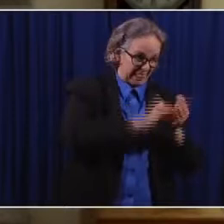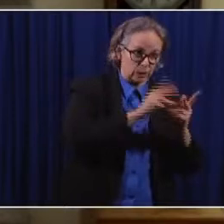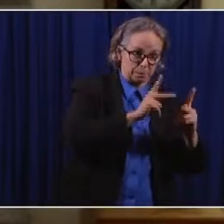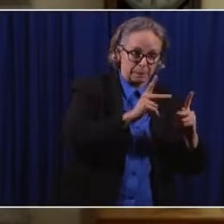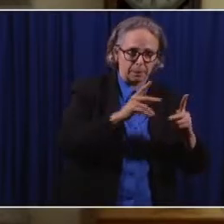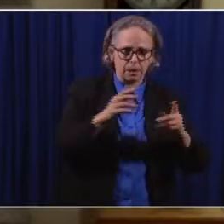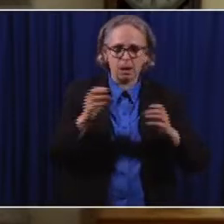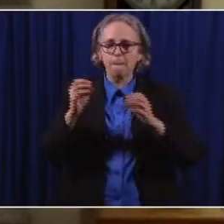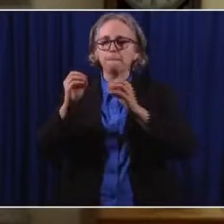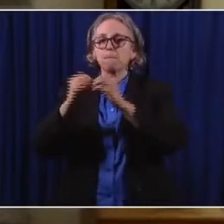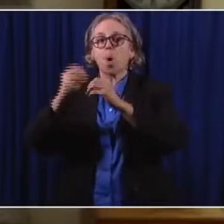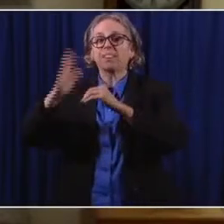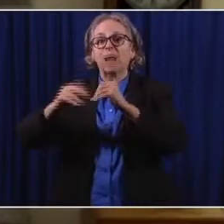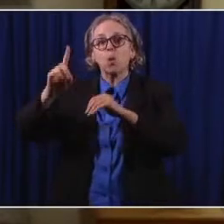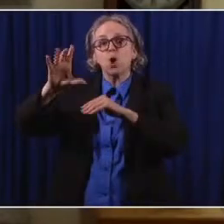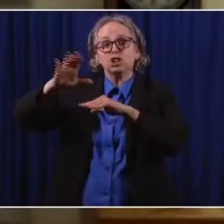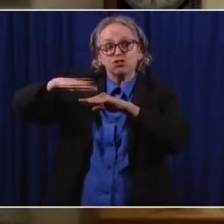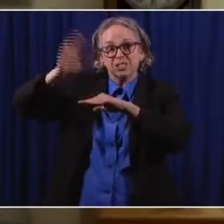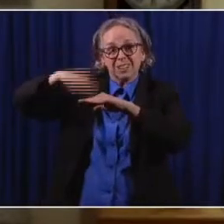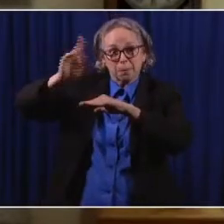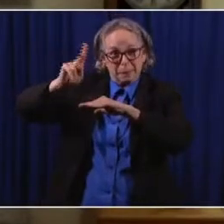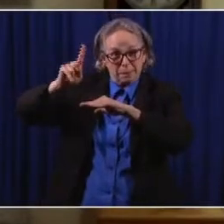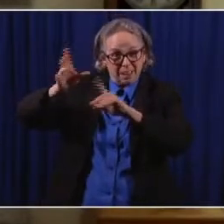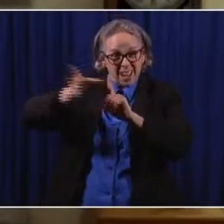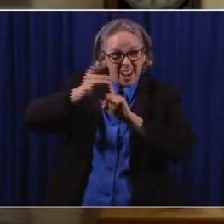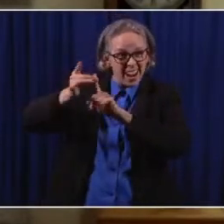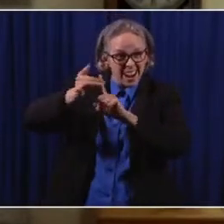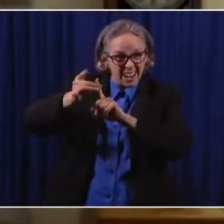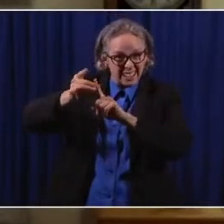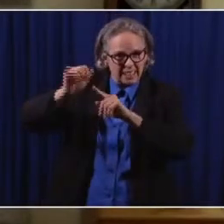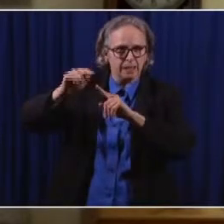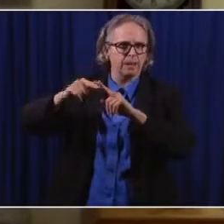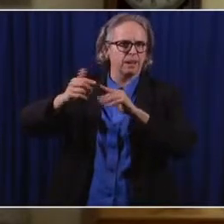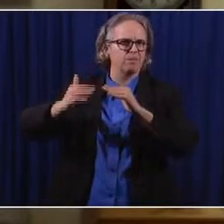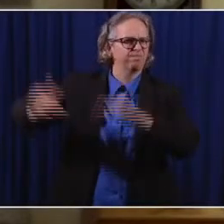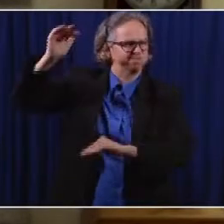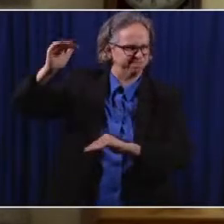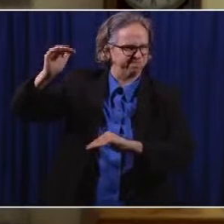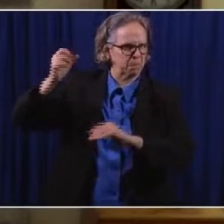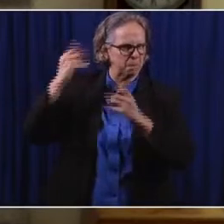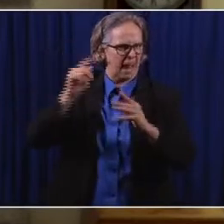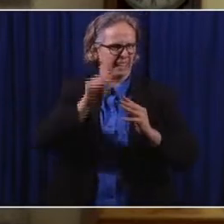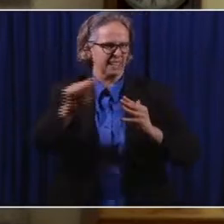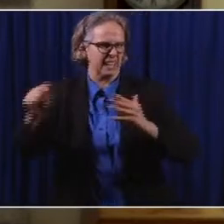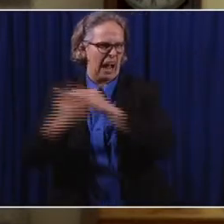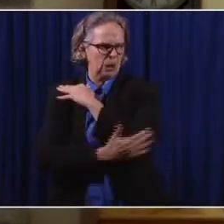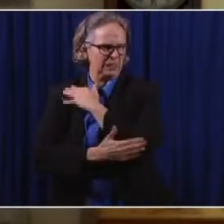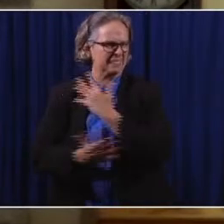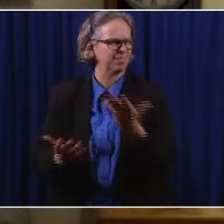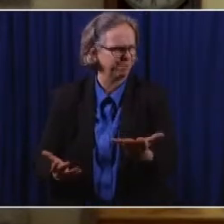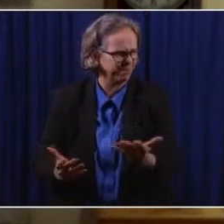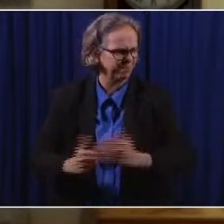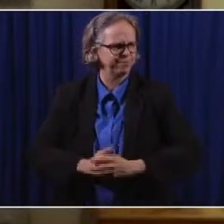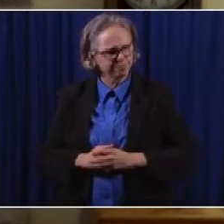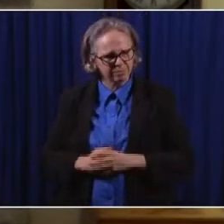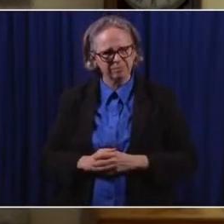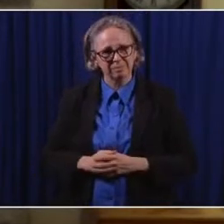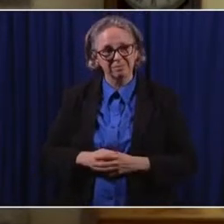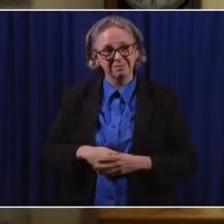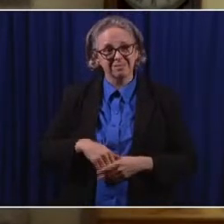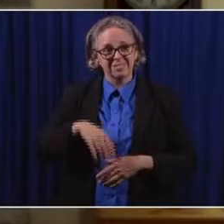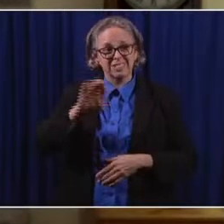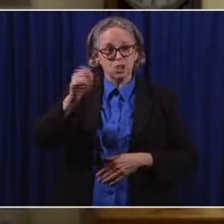counties has grown from 17 to 21. 70% of Ohioans are now living in an orange county.